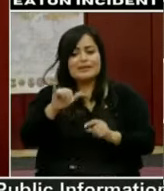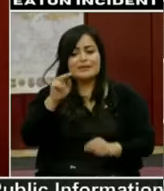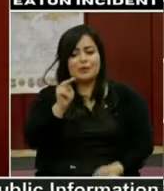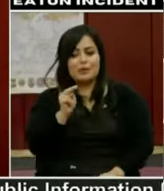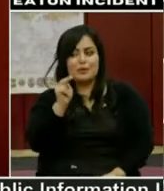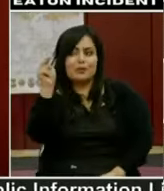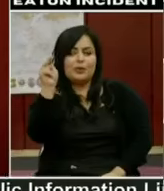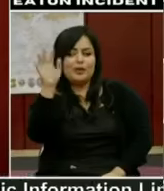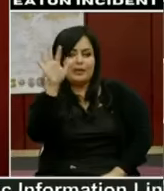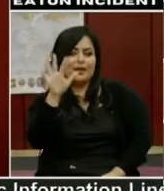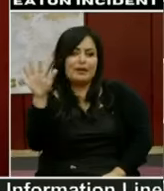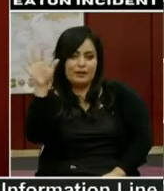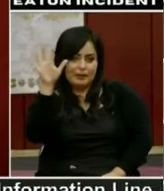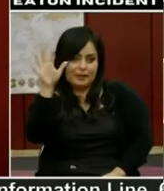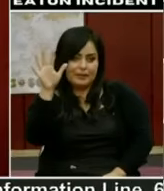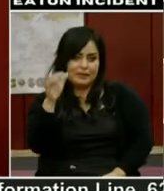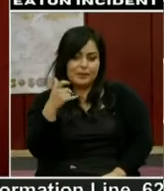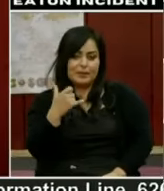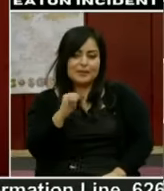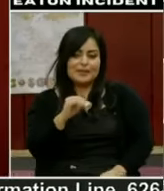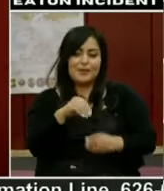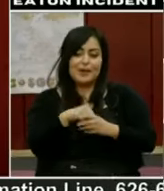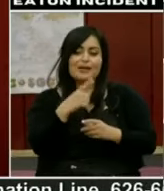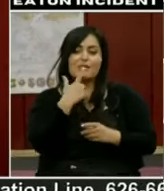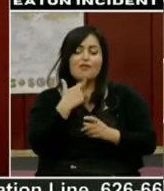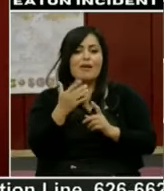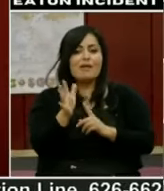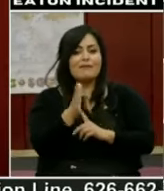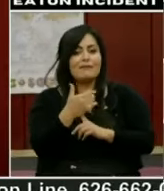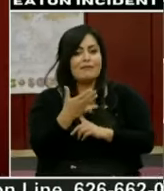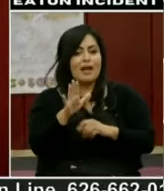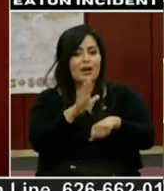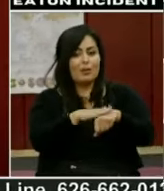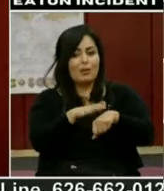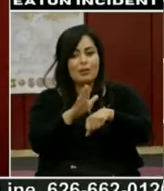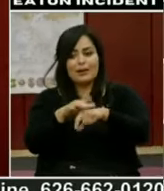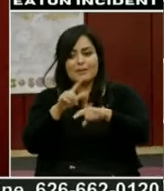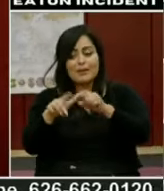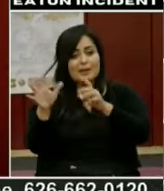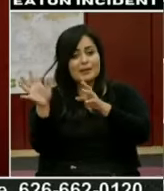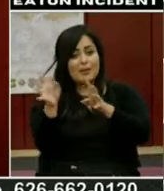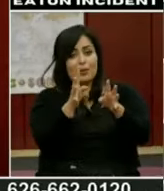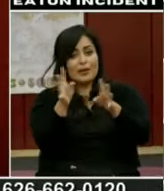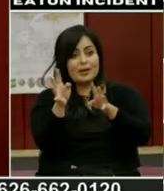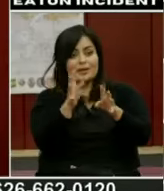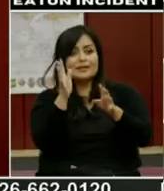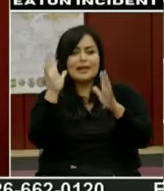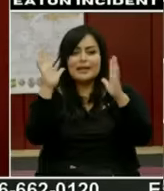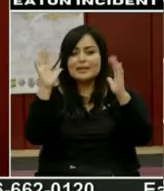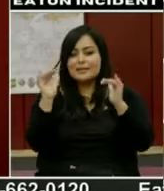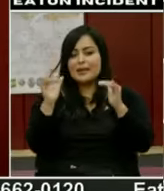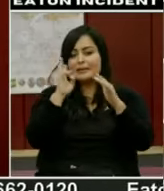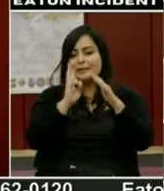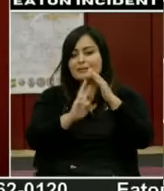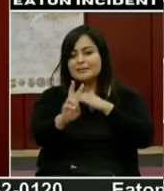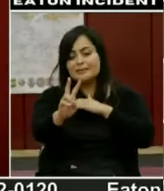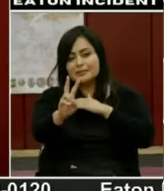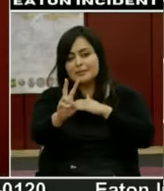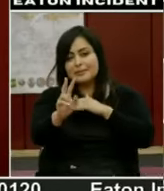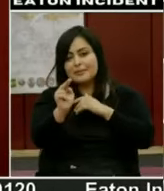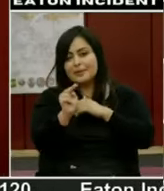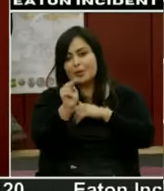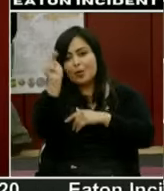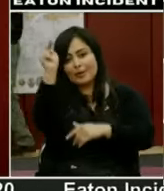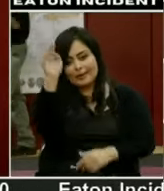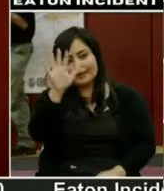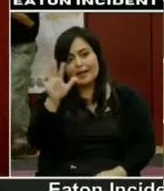us. We're still in the red flag warning, but the winds are actually expected to be farther north of us